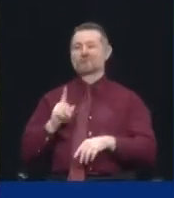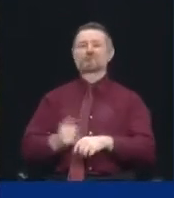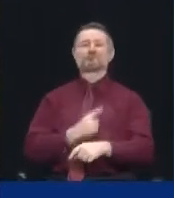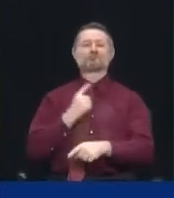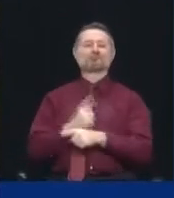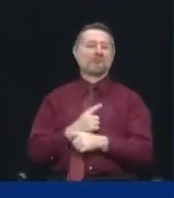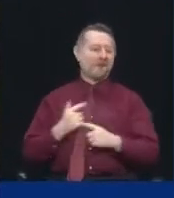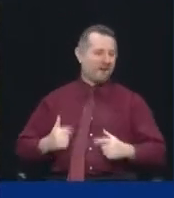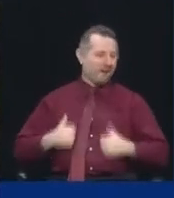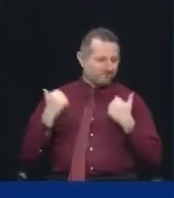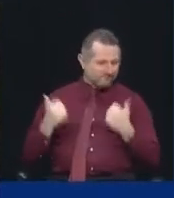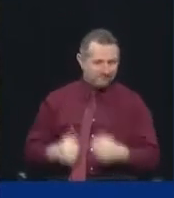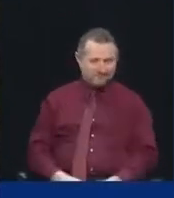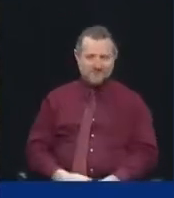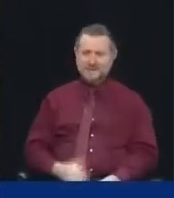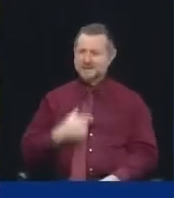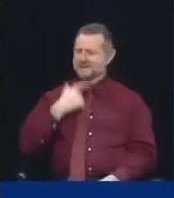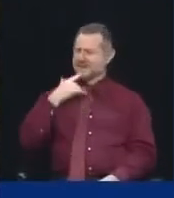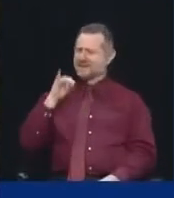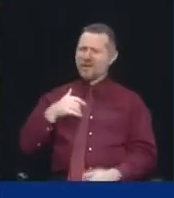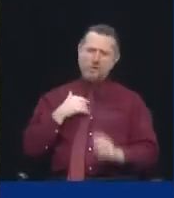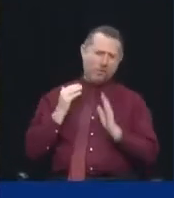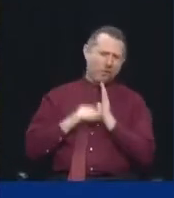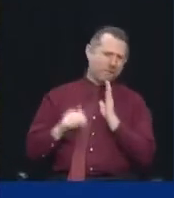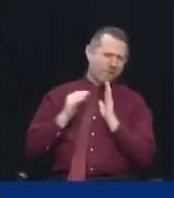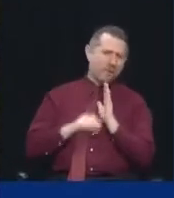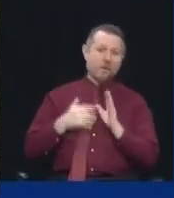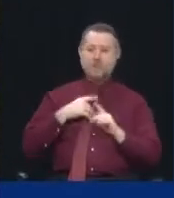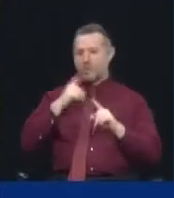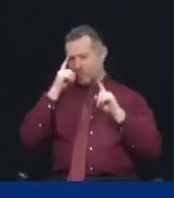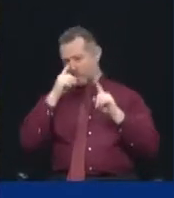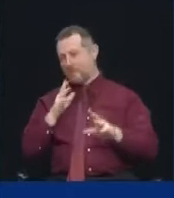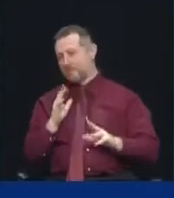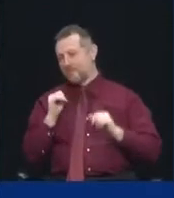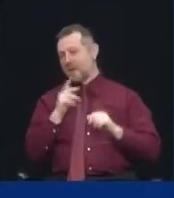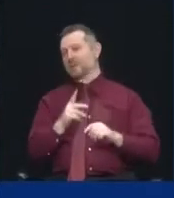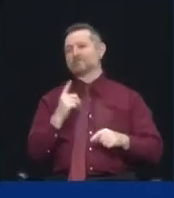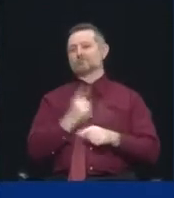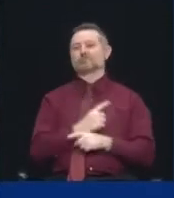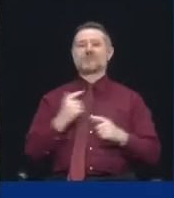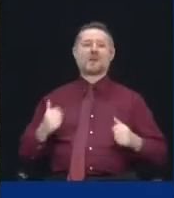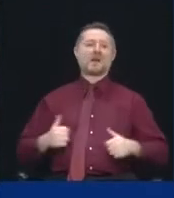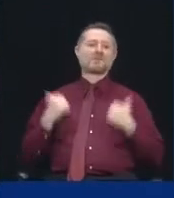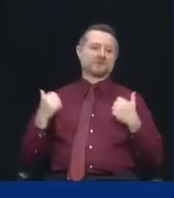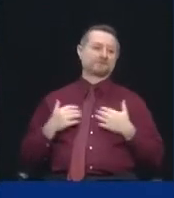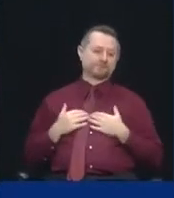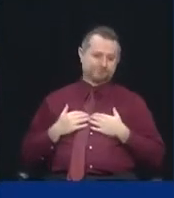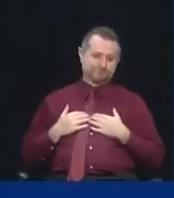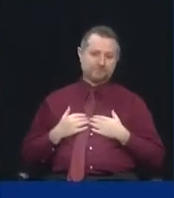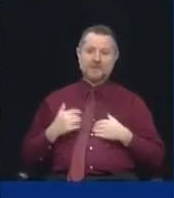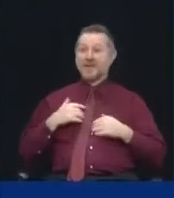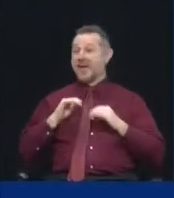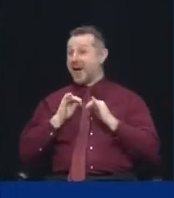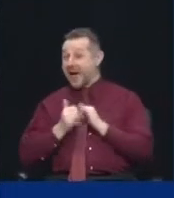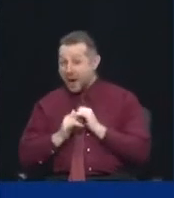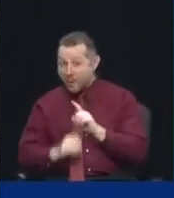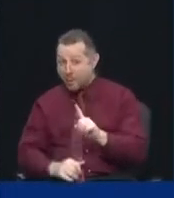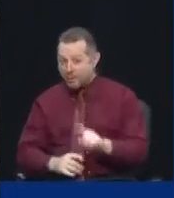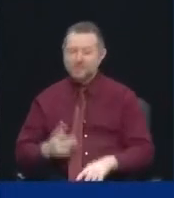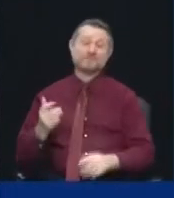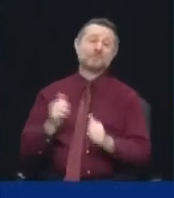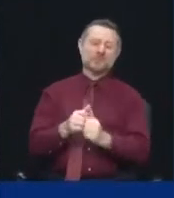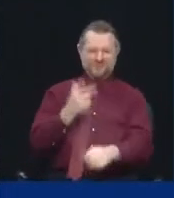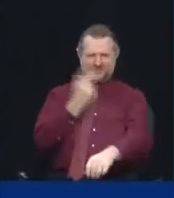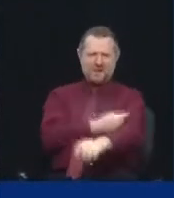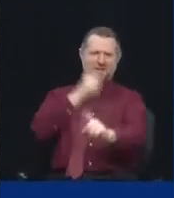that over and over again. It's about us getting back to a normal life, and where we do that is through vaccinations. So with